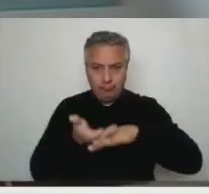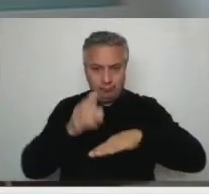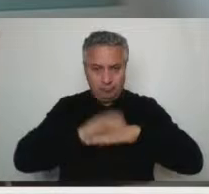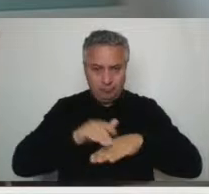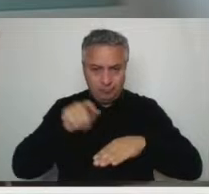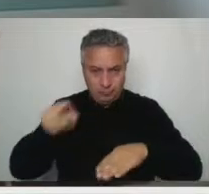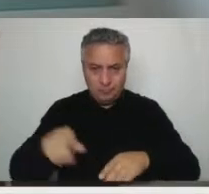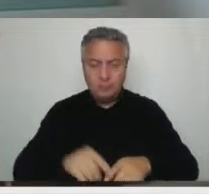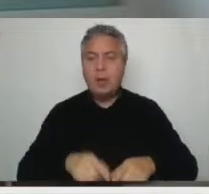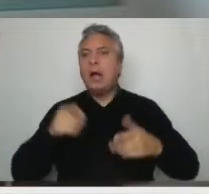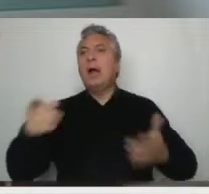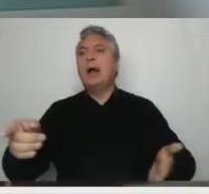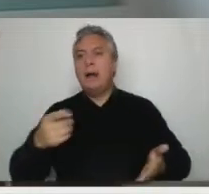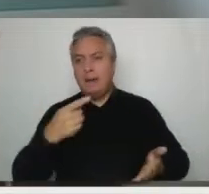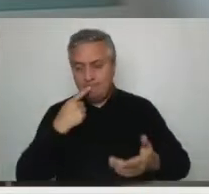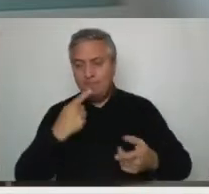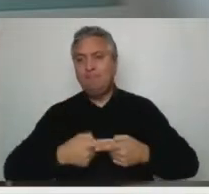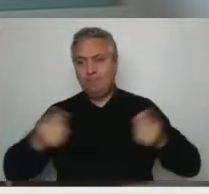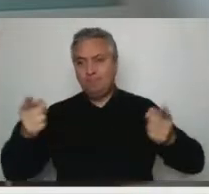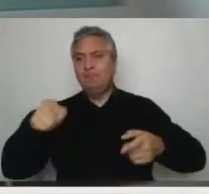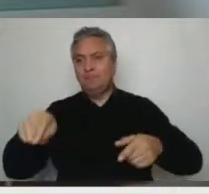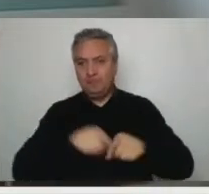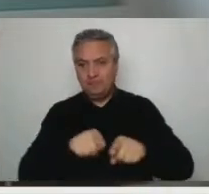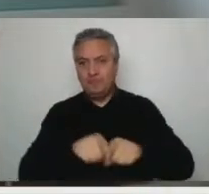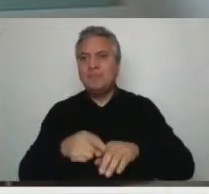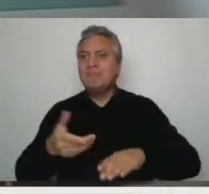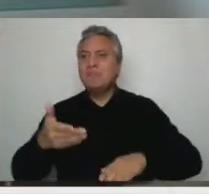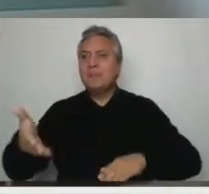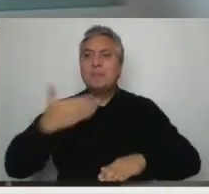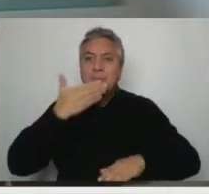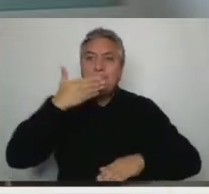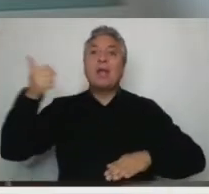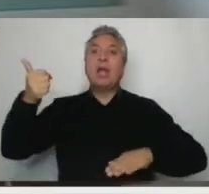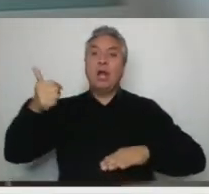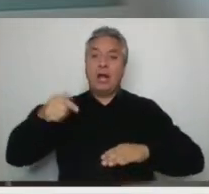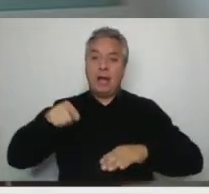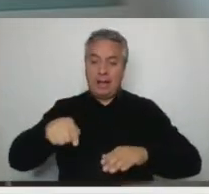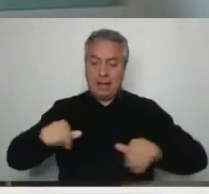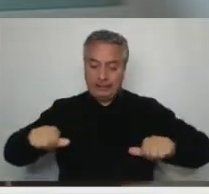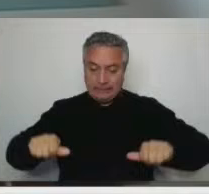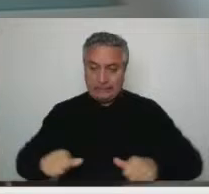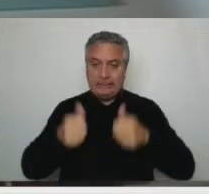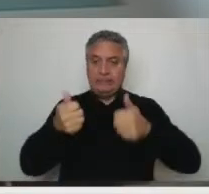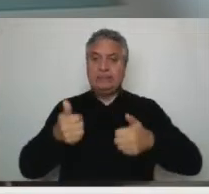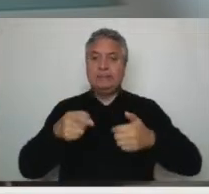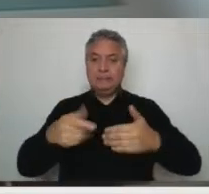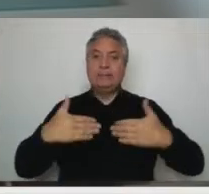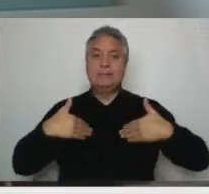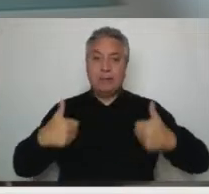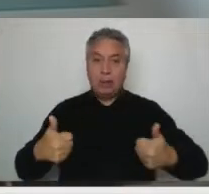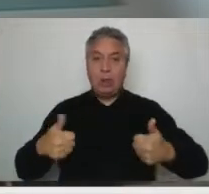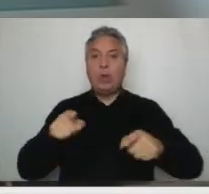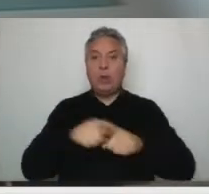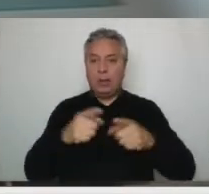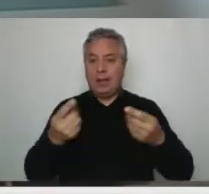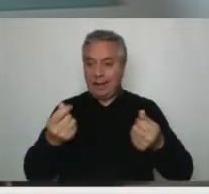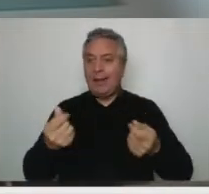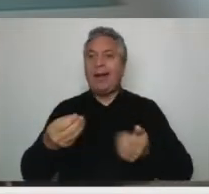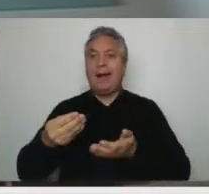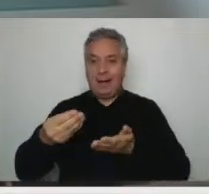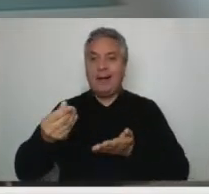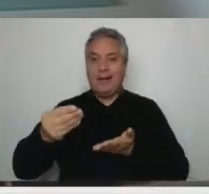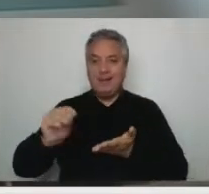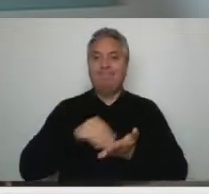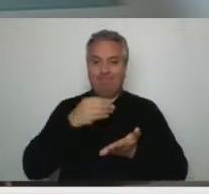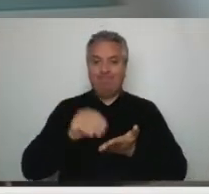growth. And the classic public health argument is you've got to improve economic and social conditions to get